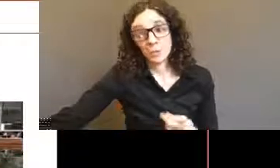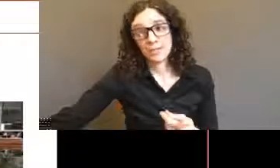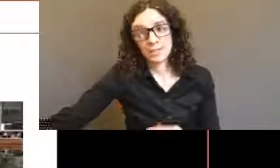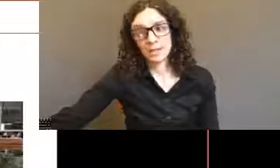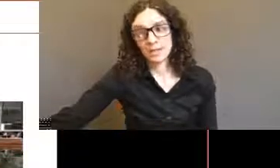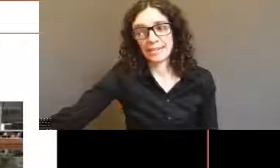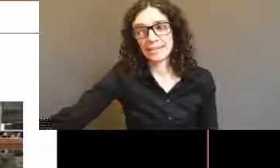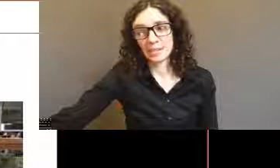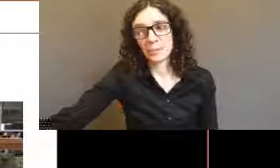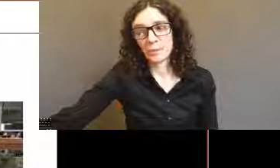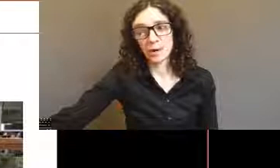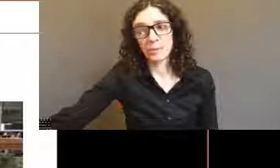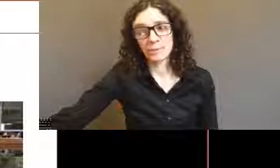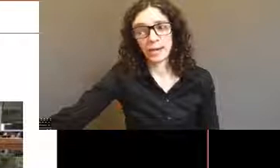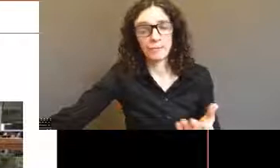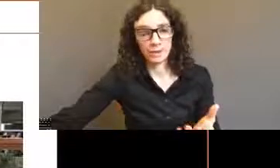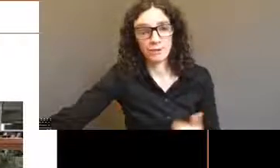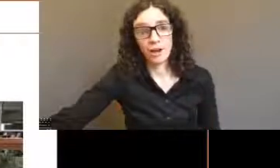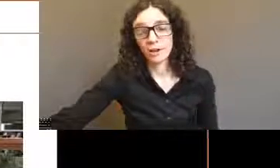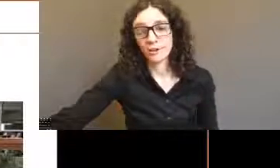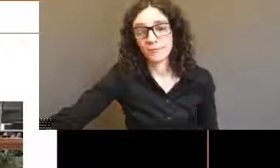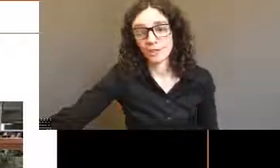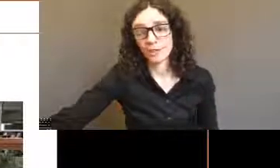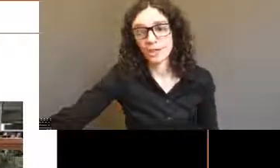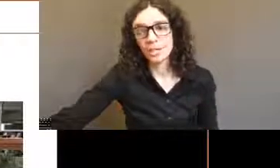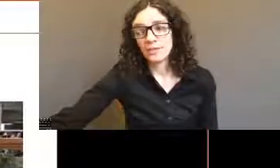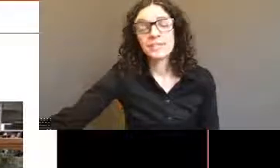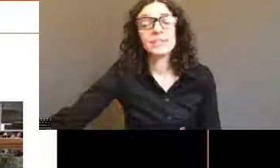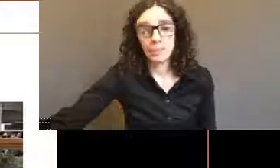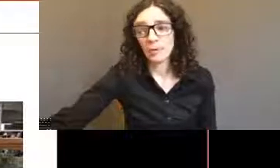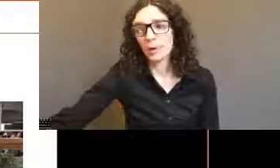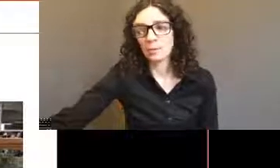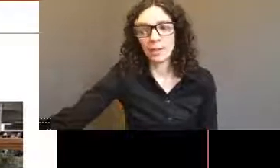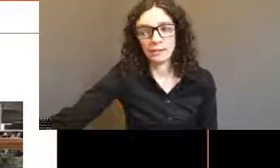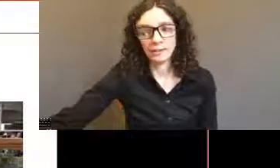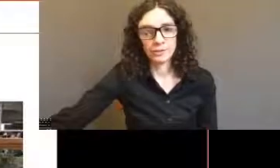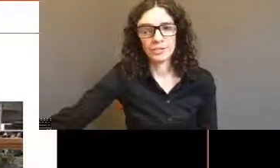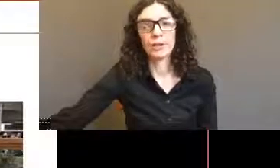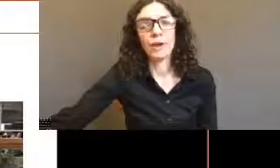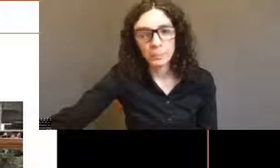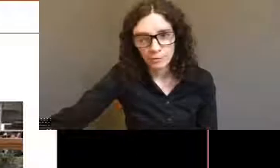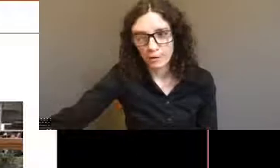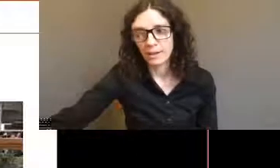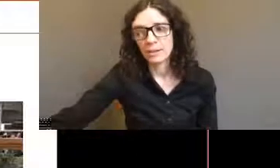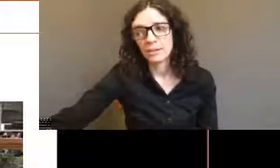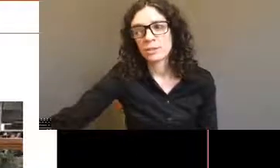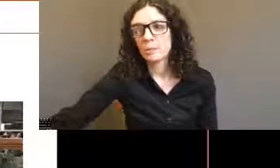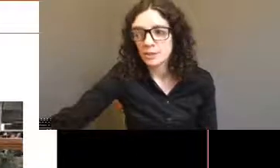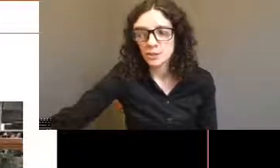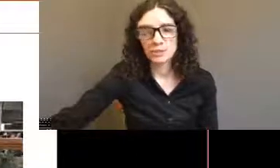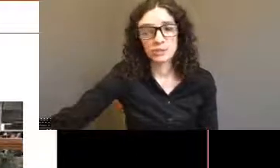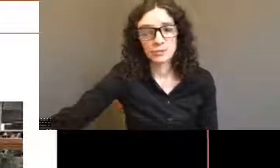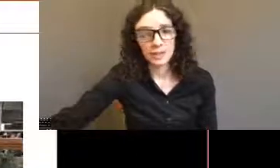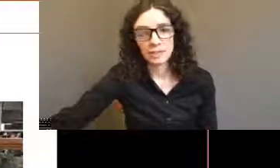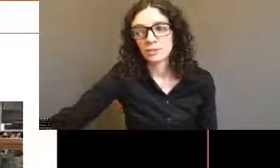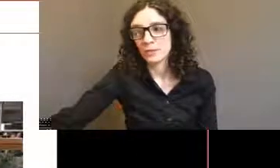So as you can see here on the Candyland board, Barbara is bringing a friend along on her adventure. This is typical Barbara behavior. She's an incredible friend. She's